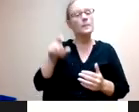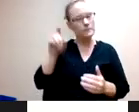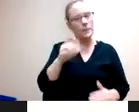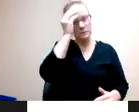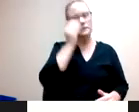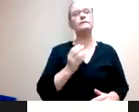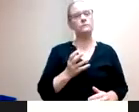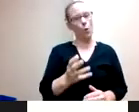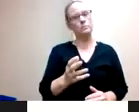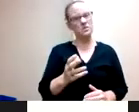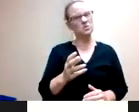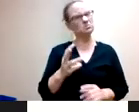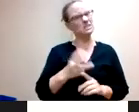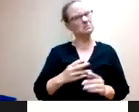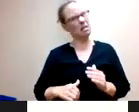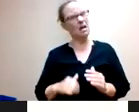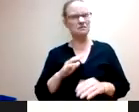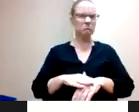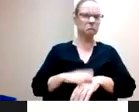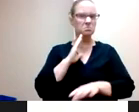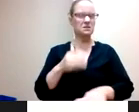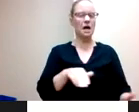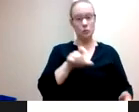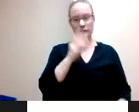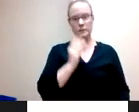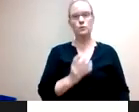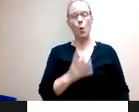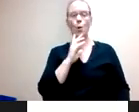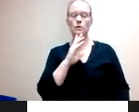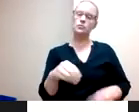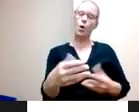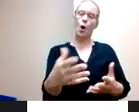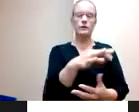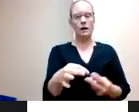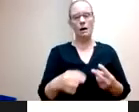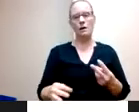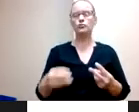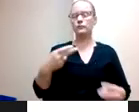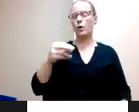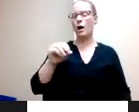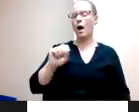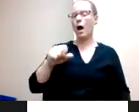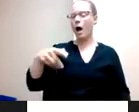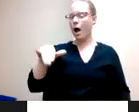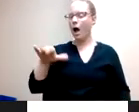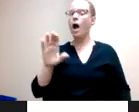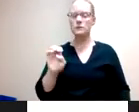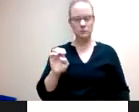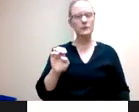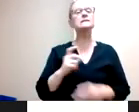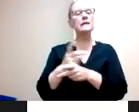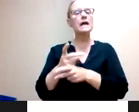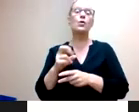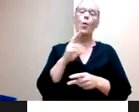that. And you must be told that and be offered the choice of hospice or palliation. And there was a